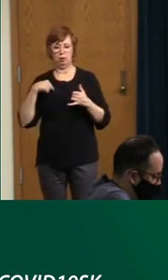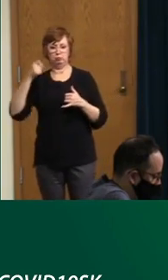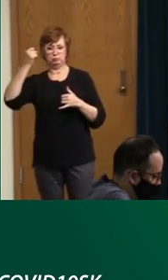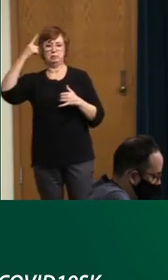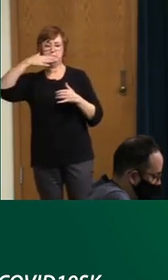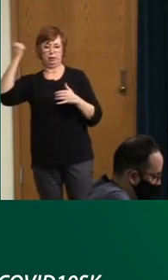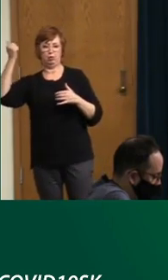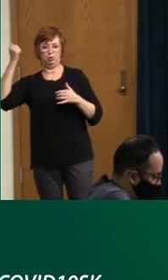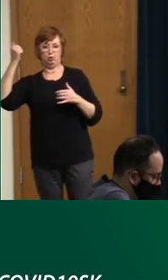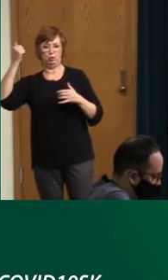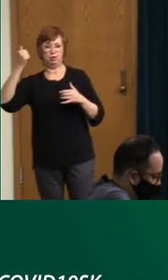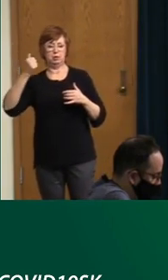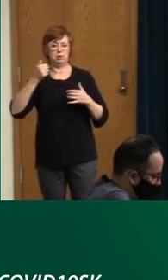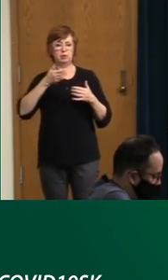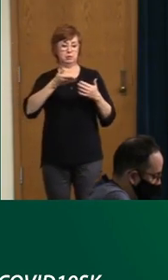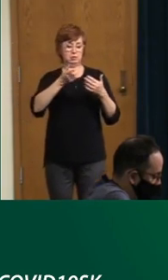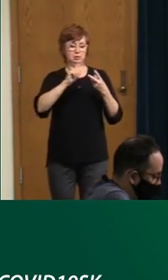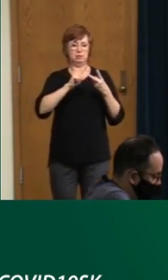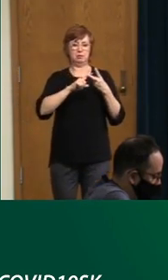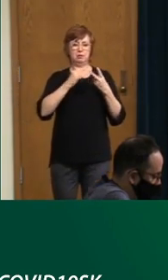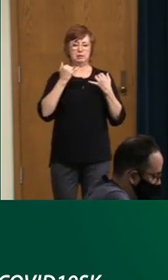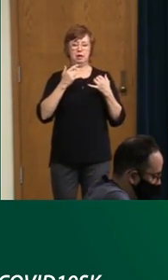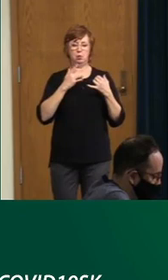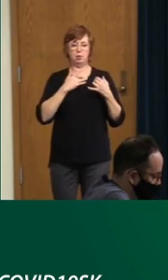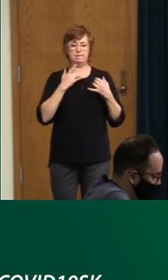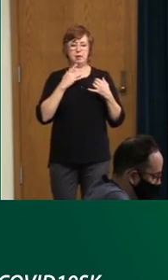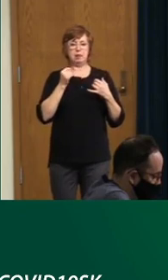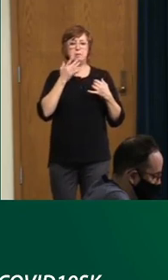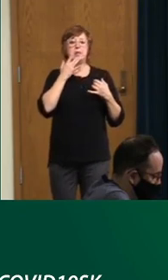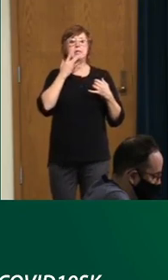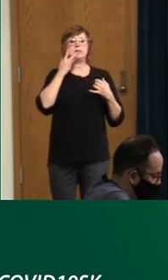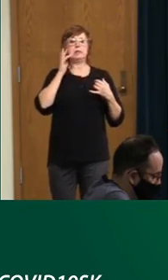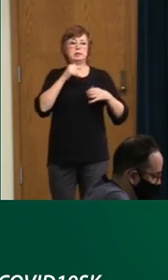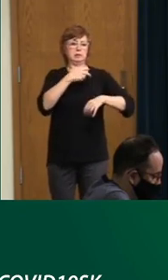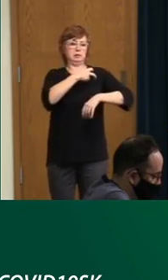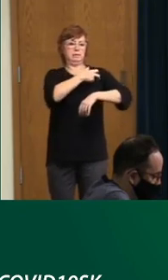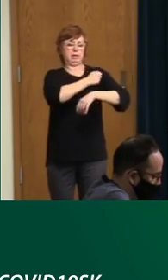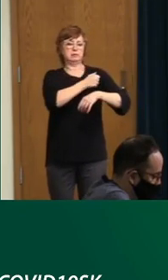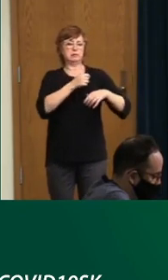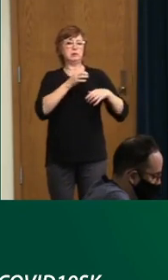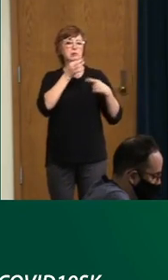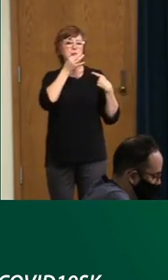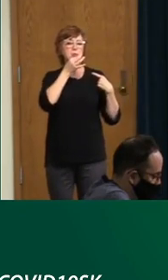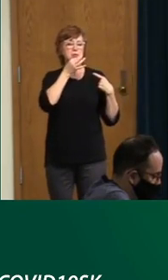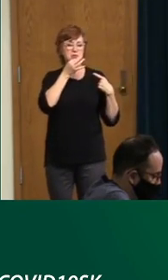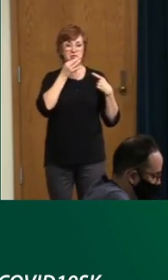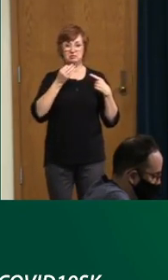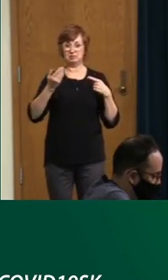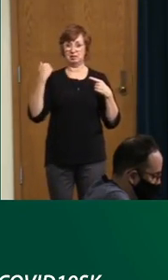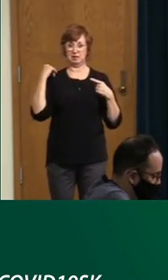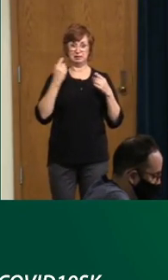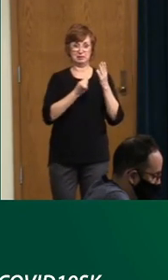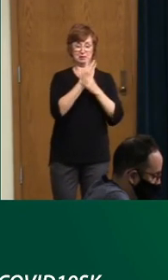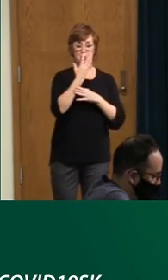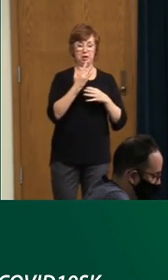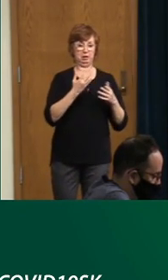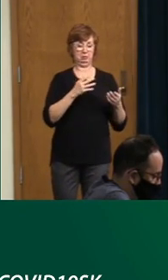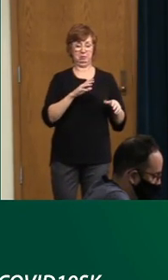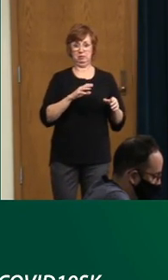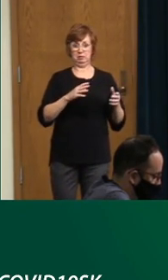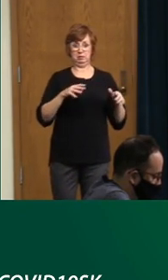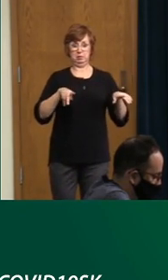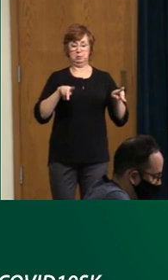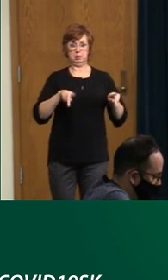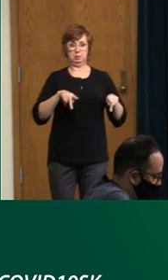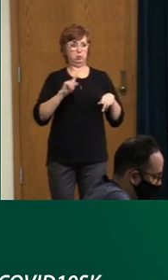on the precipice of a vaccine, which we had no idea how long a vaccine would be. And people are starting to adapt to